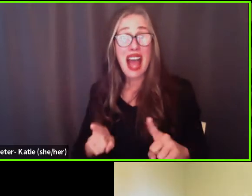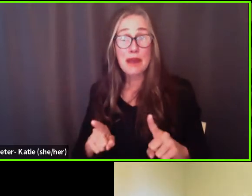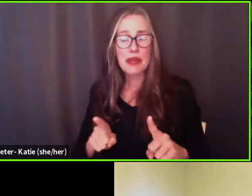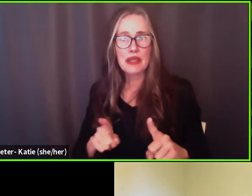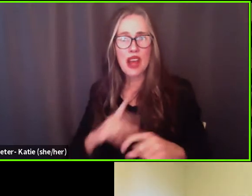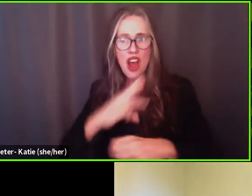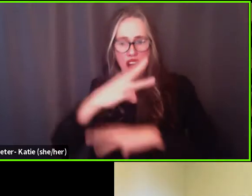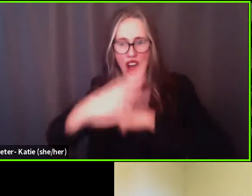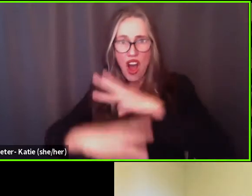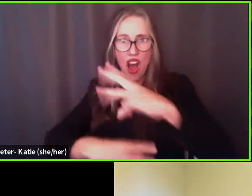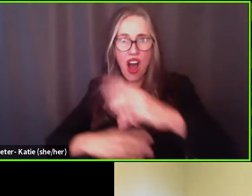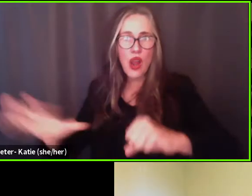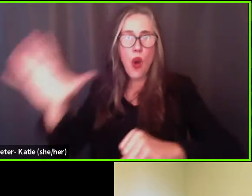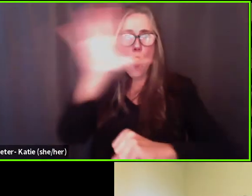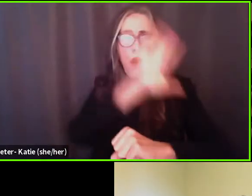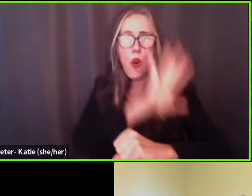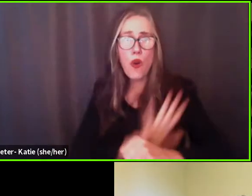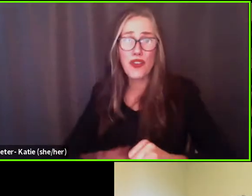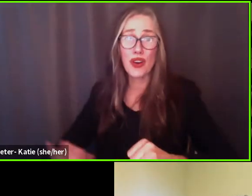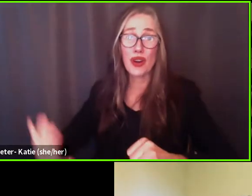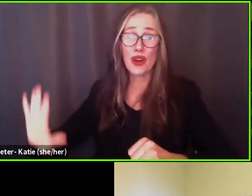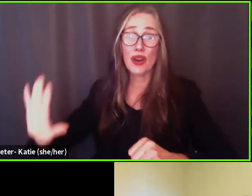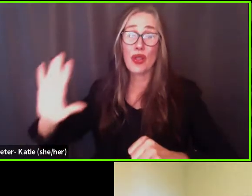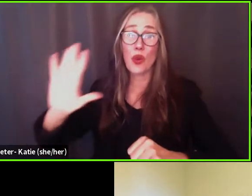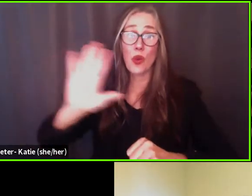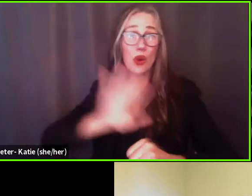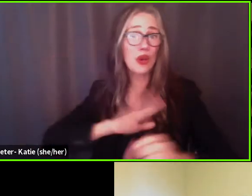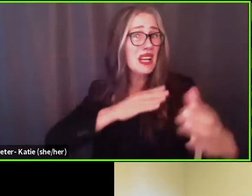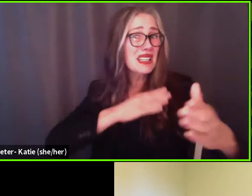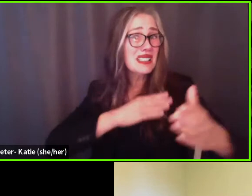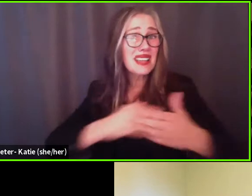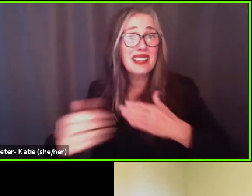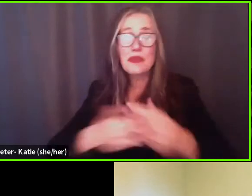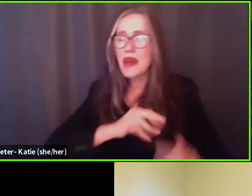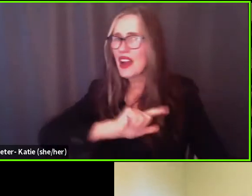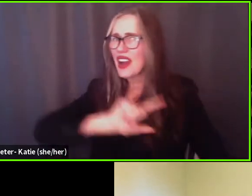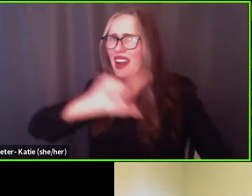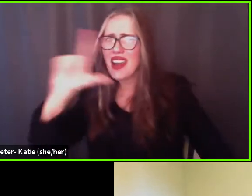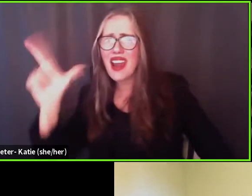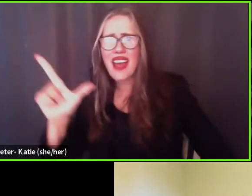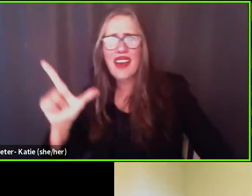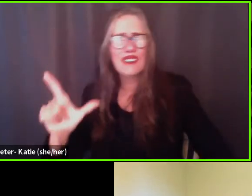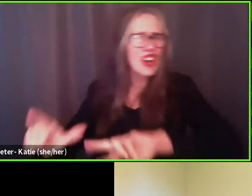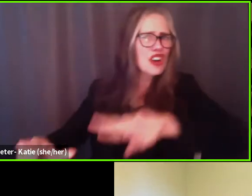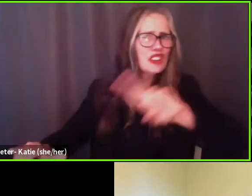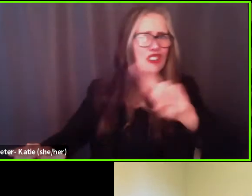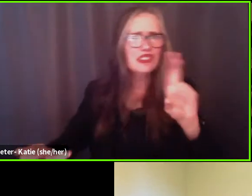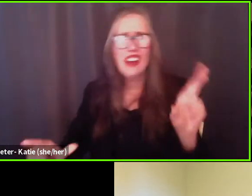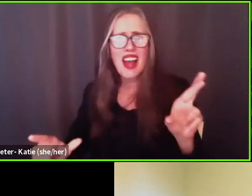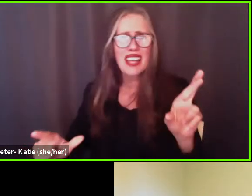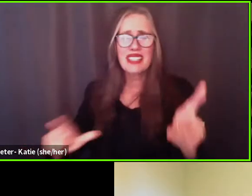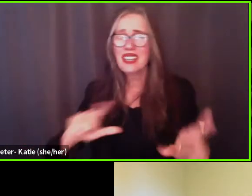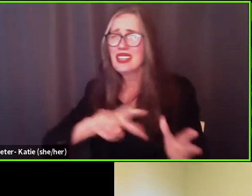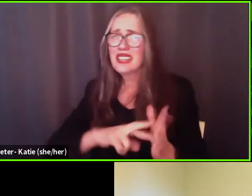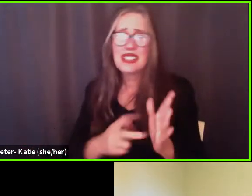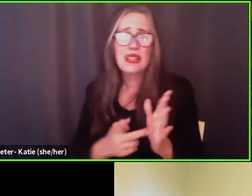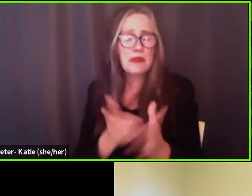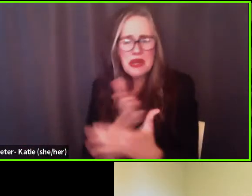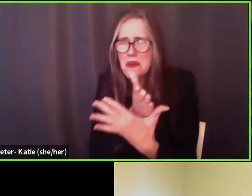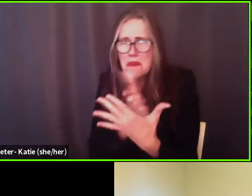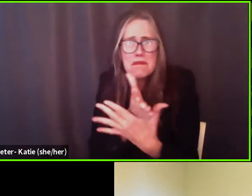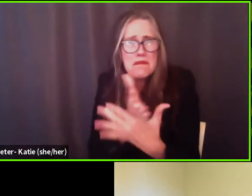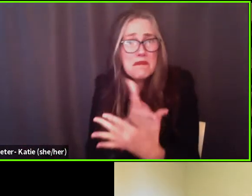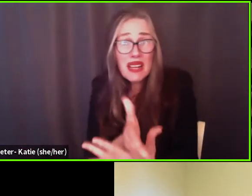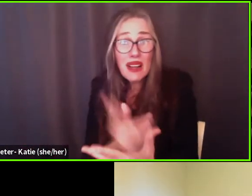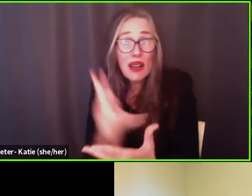phenomenon that spread across a political boundaries left right center um and his how in how it is an ideology